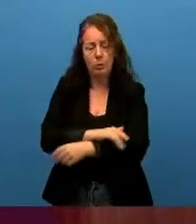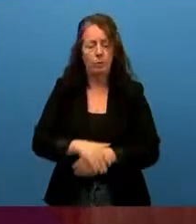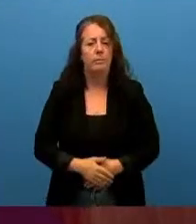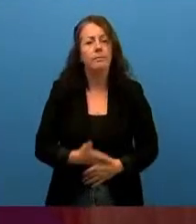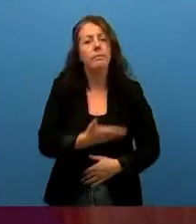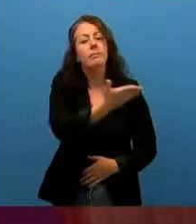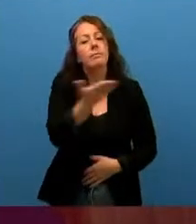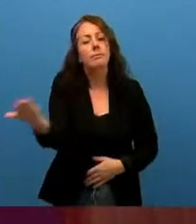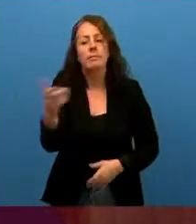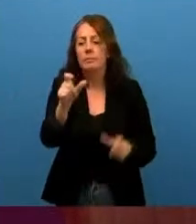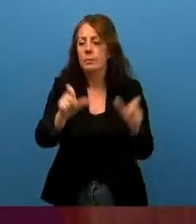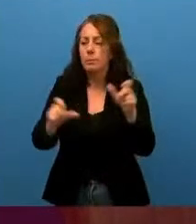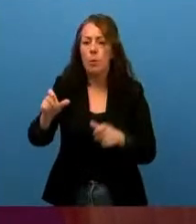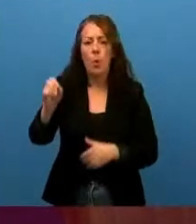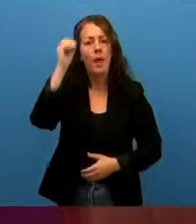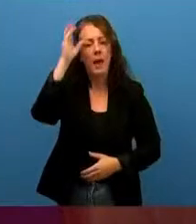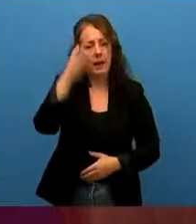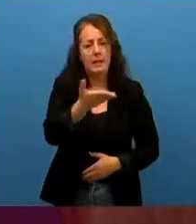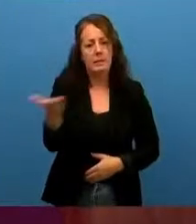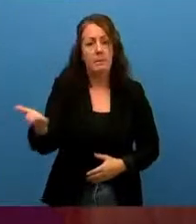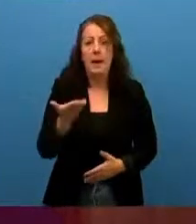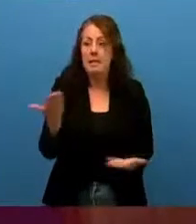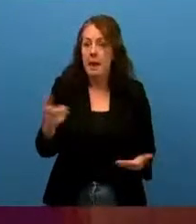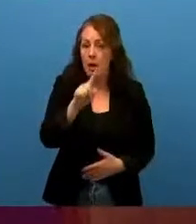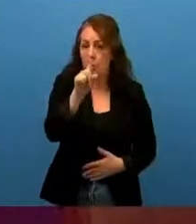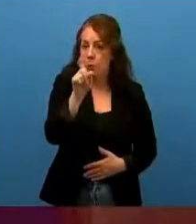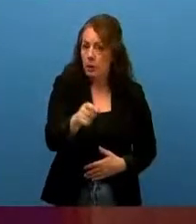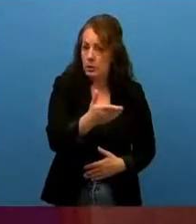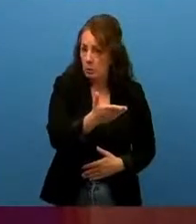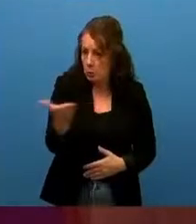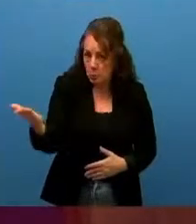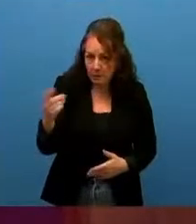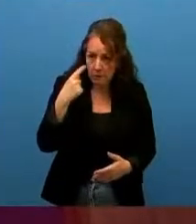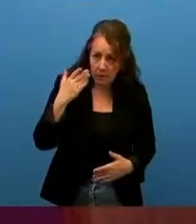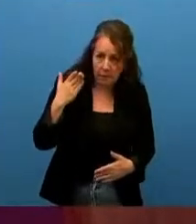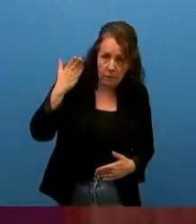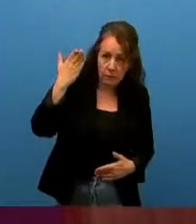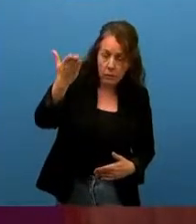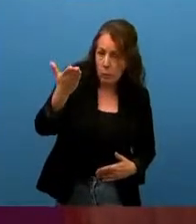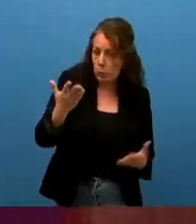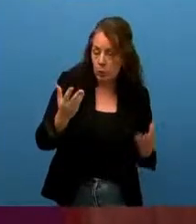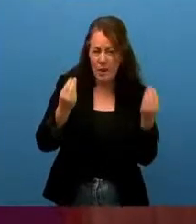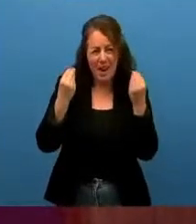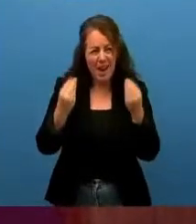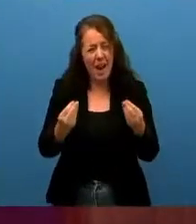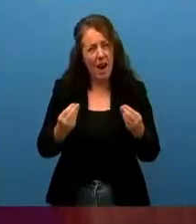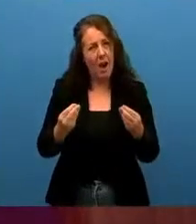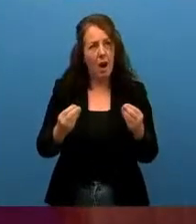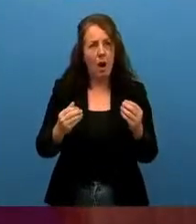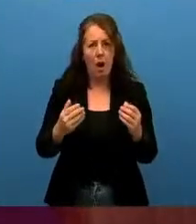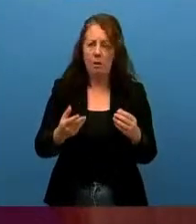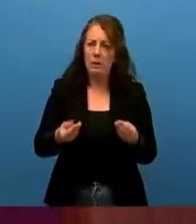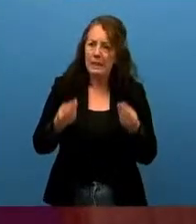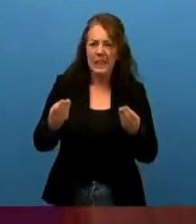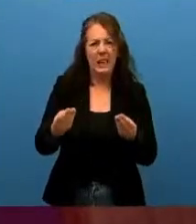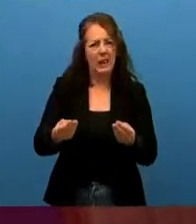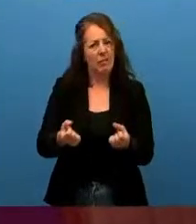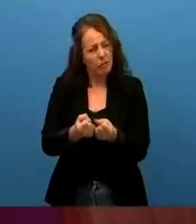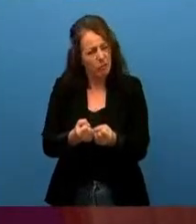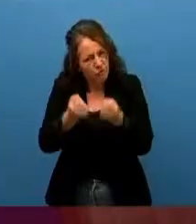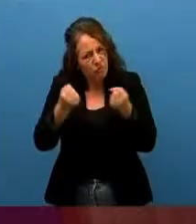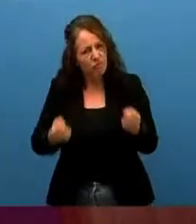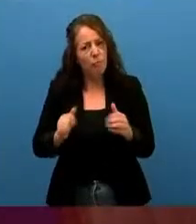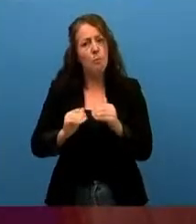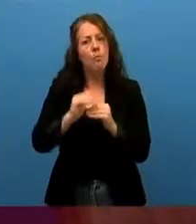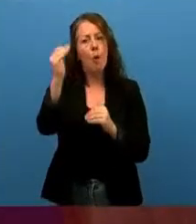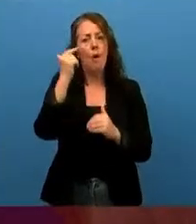as possible next steps to further enhance Indigenous people's participation in the work of the Human Rights Council?